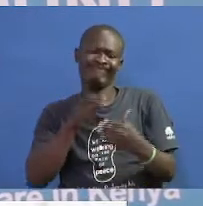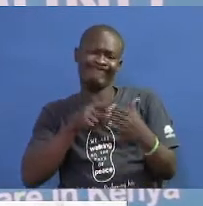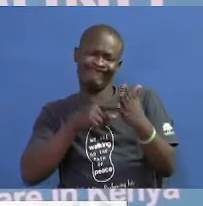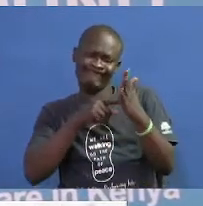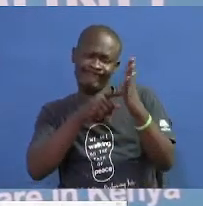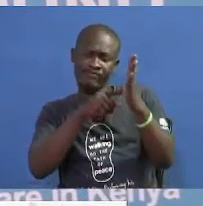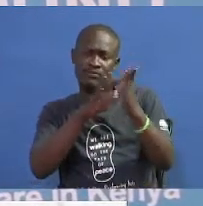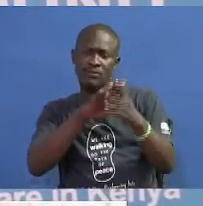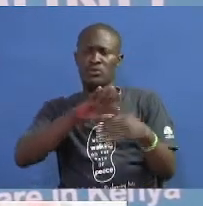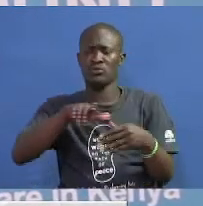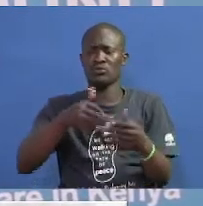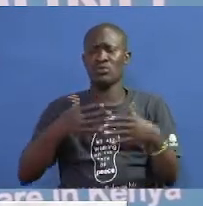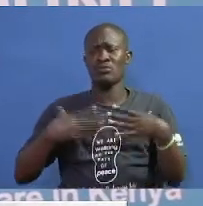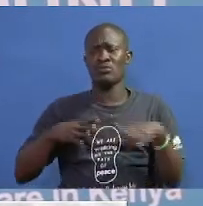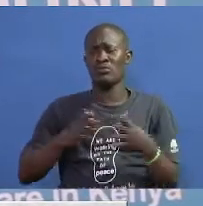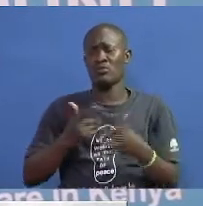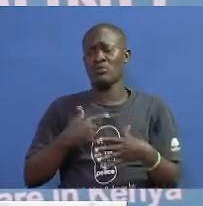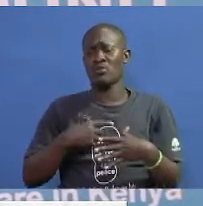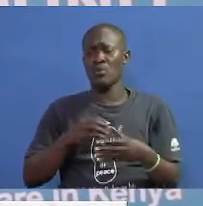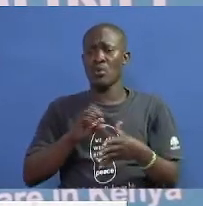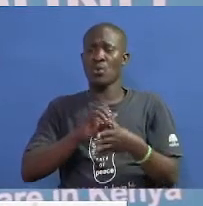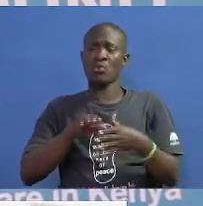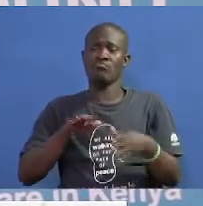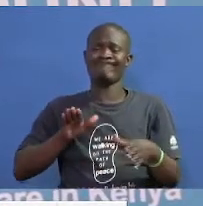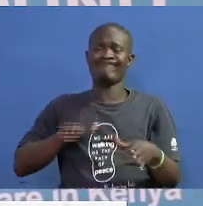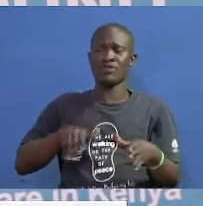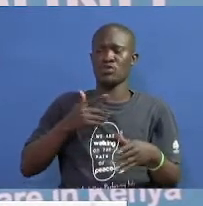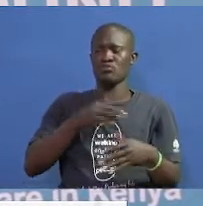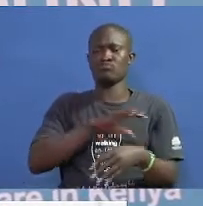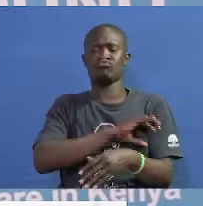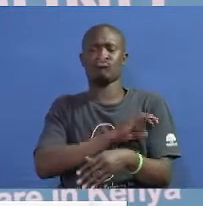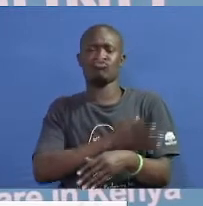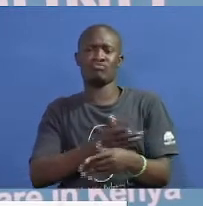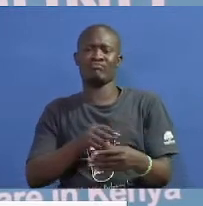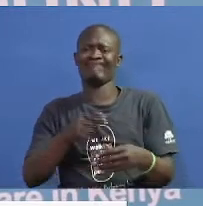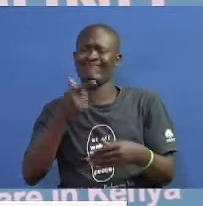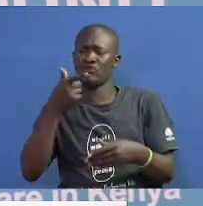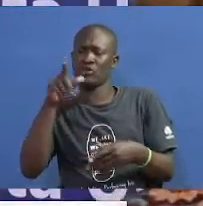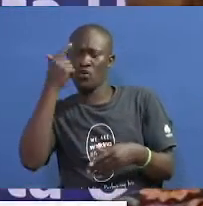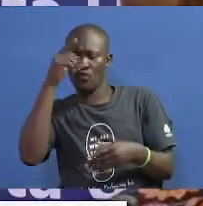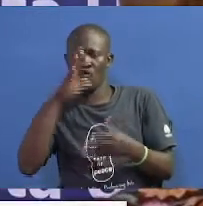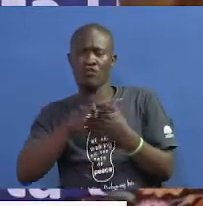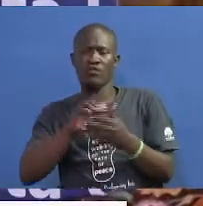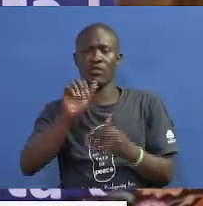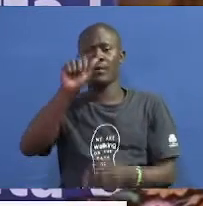should these people, or rather these expectant mothers, go for these ultrasounds?